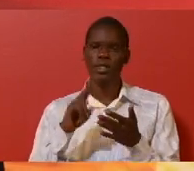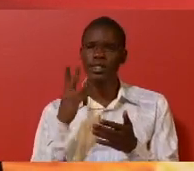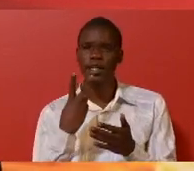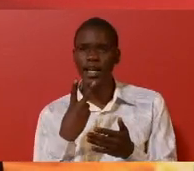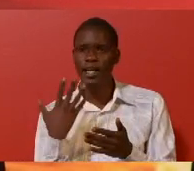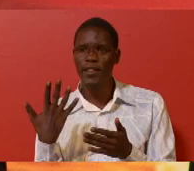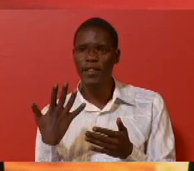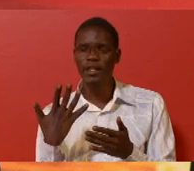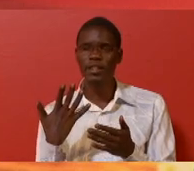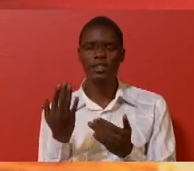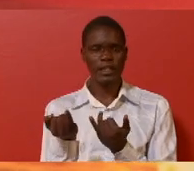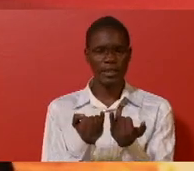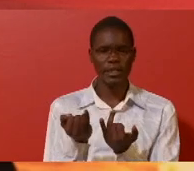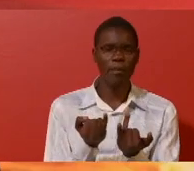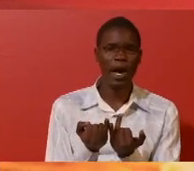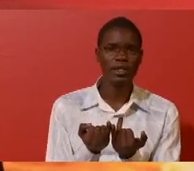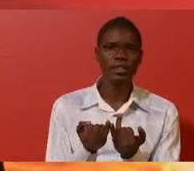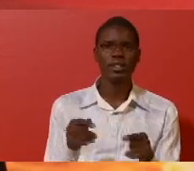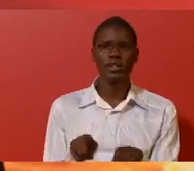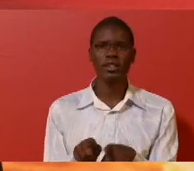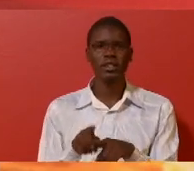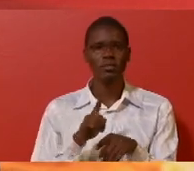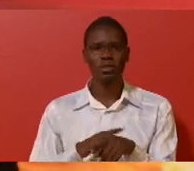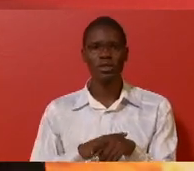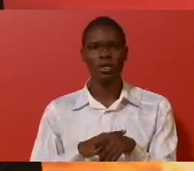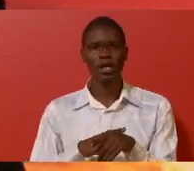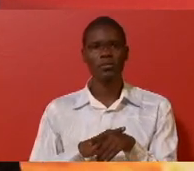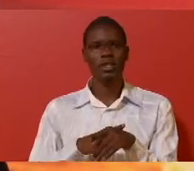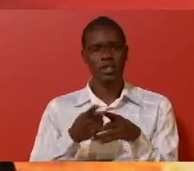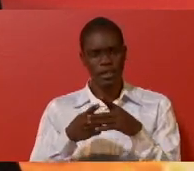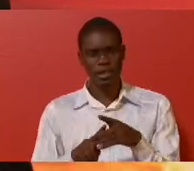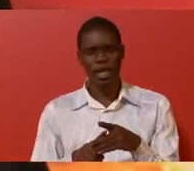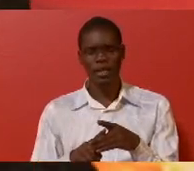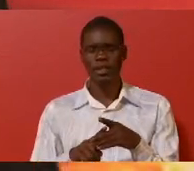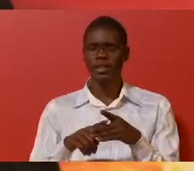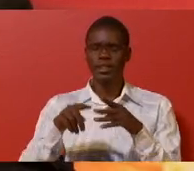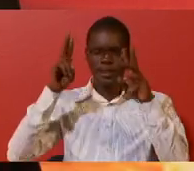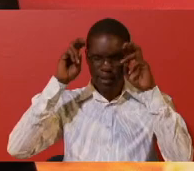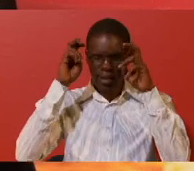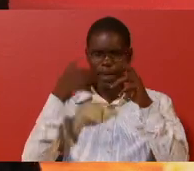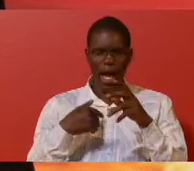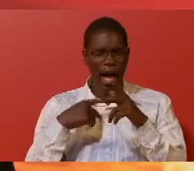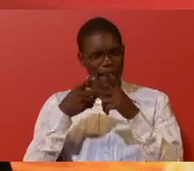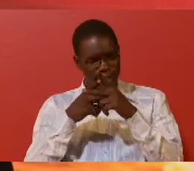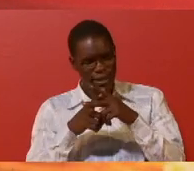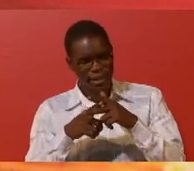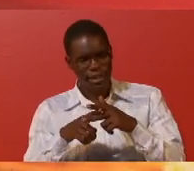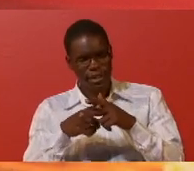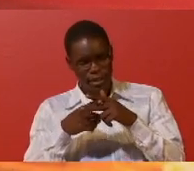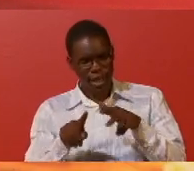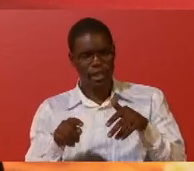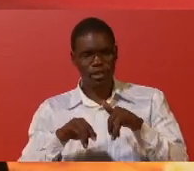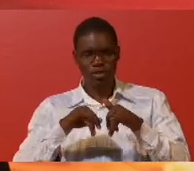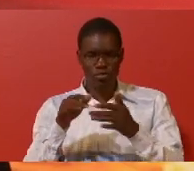established by God? The Sabbath. And ever since the beginning of time, Satan has tried to destroy what God has given us for our joy and our